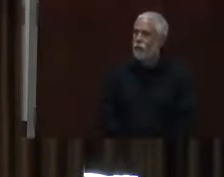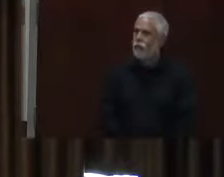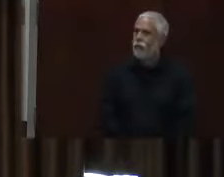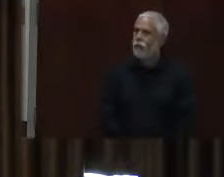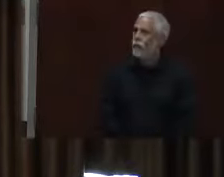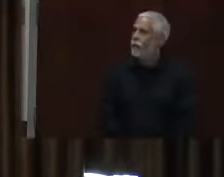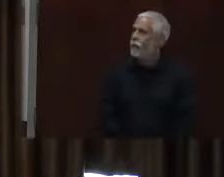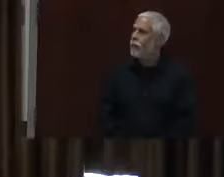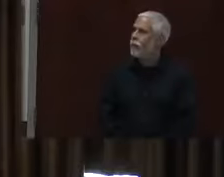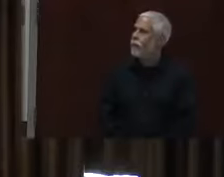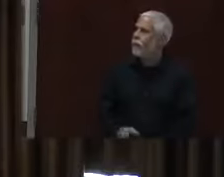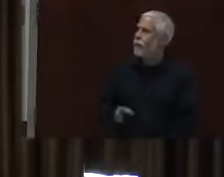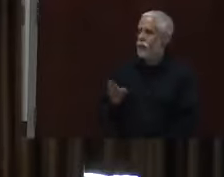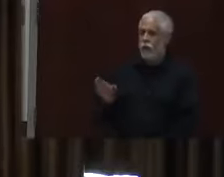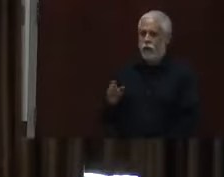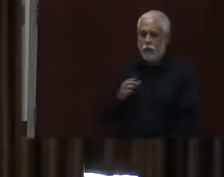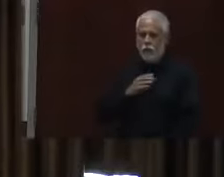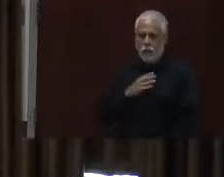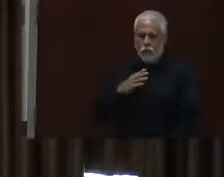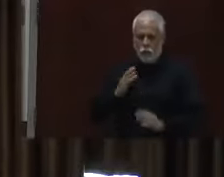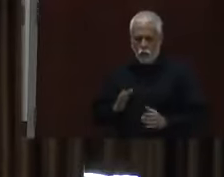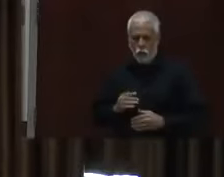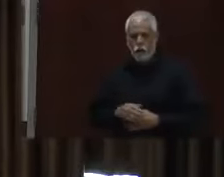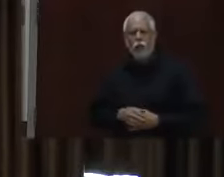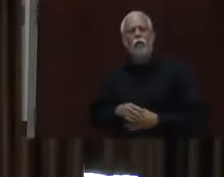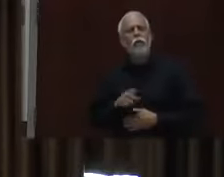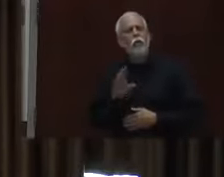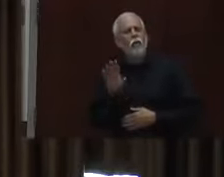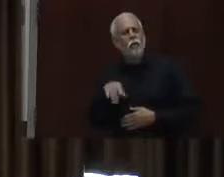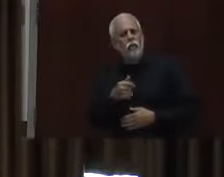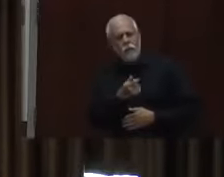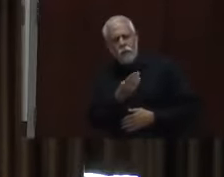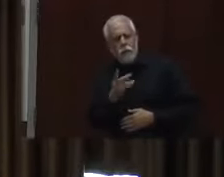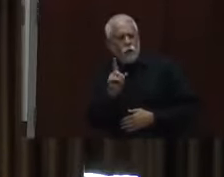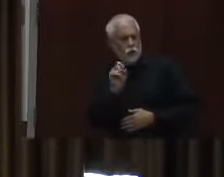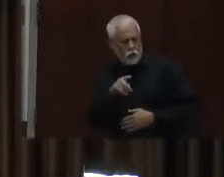I have a couple questions. One is